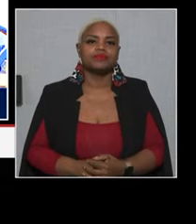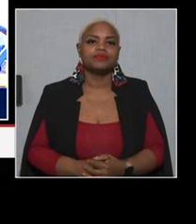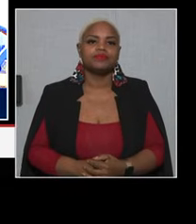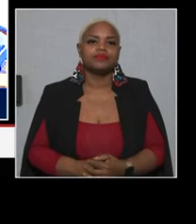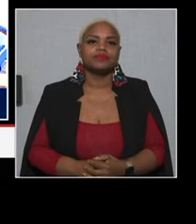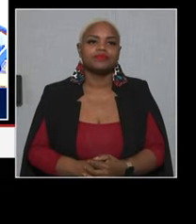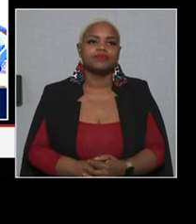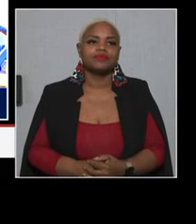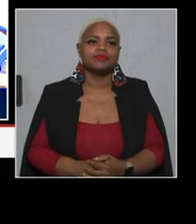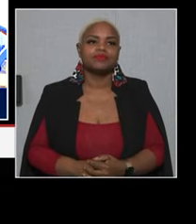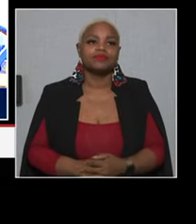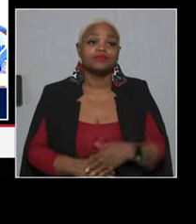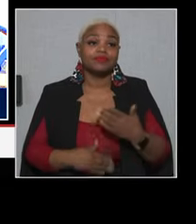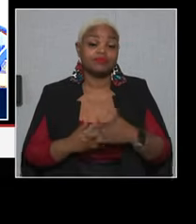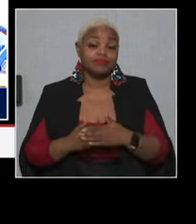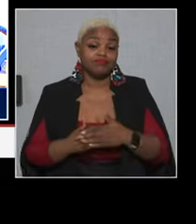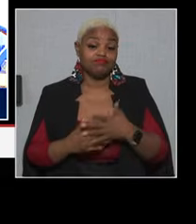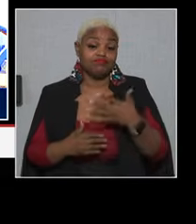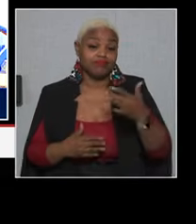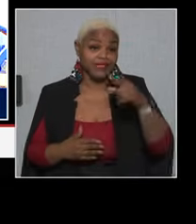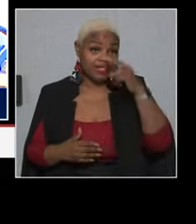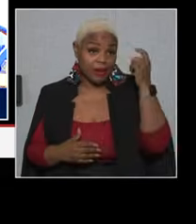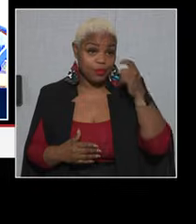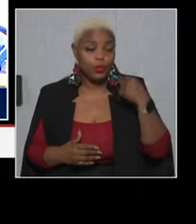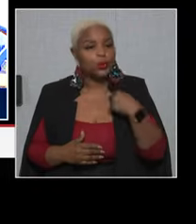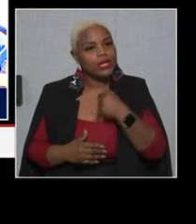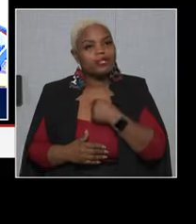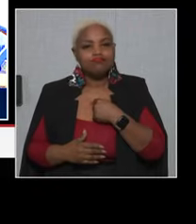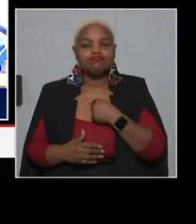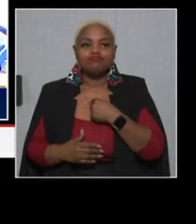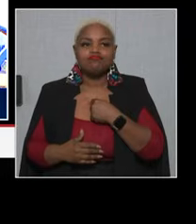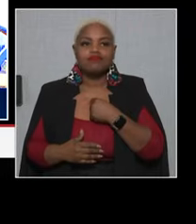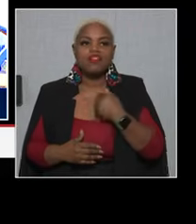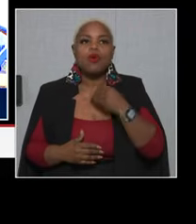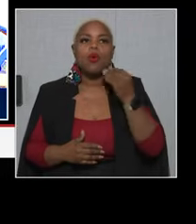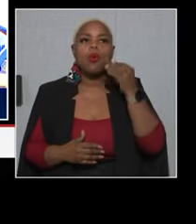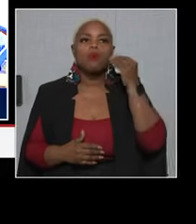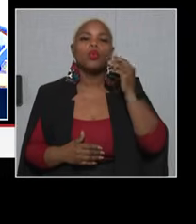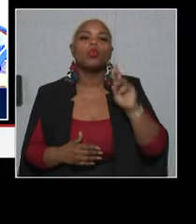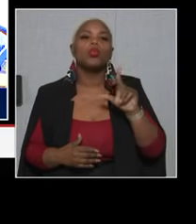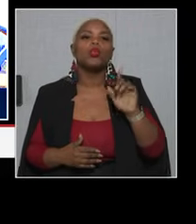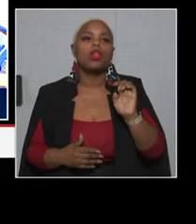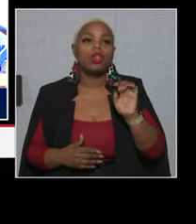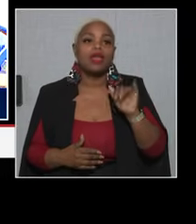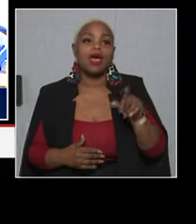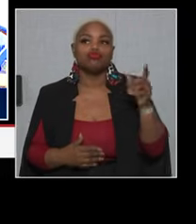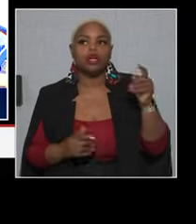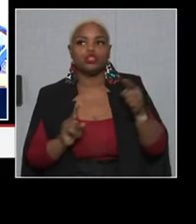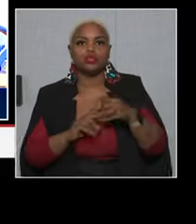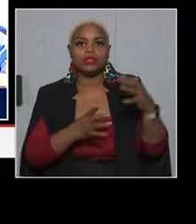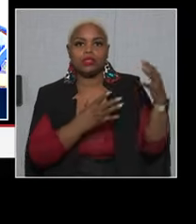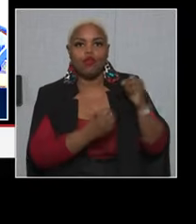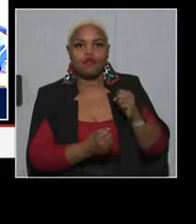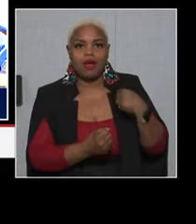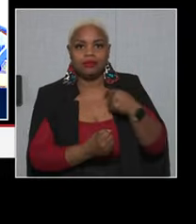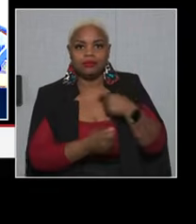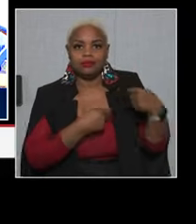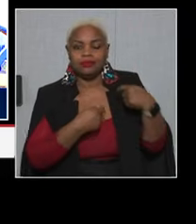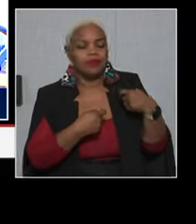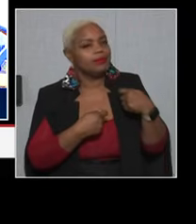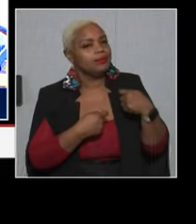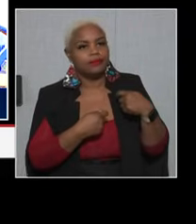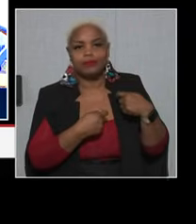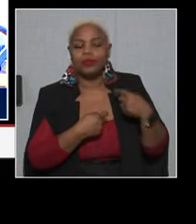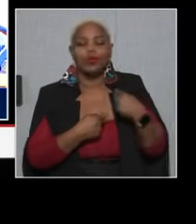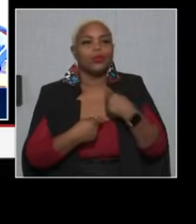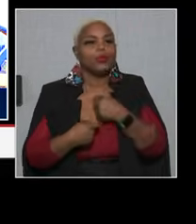in the declaration of a presidential emergency and an attempt to take over MPD.